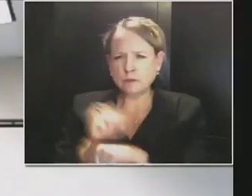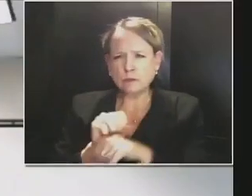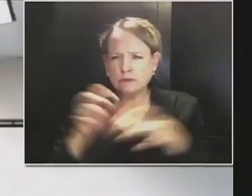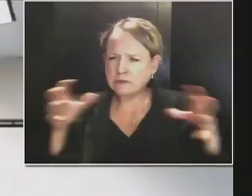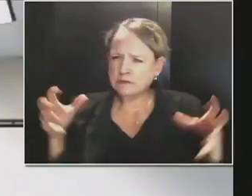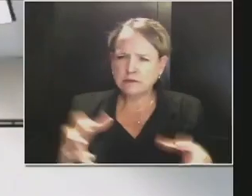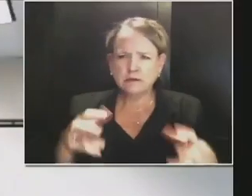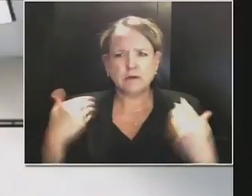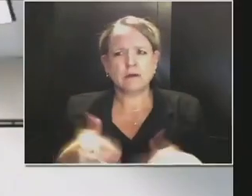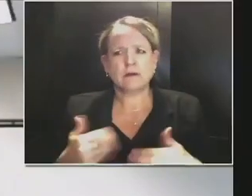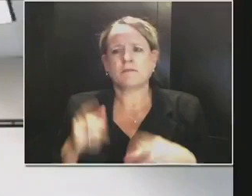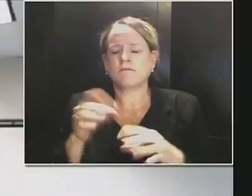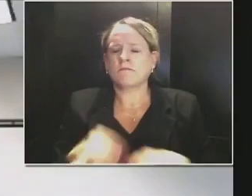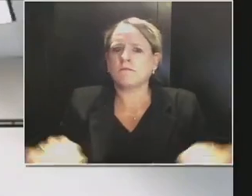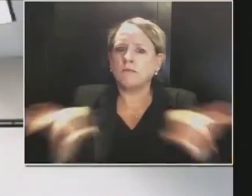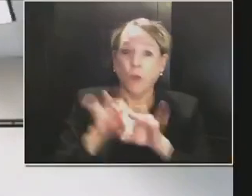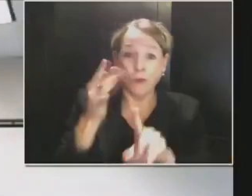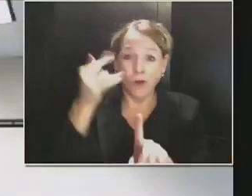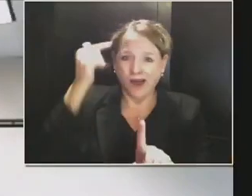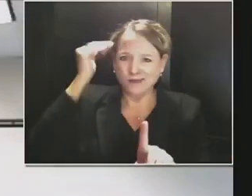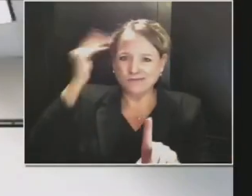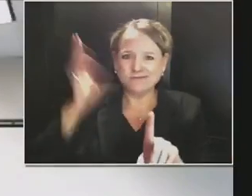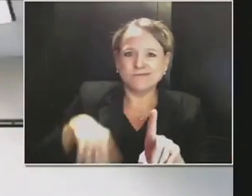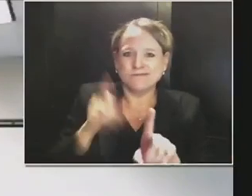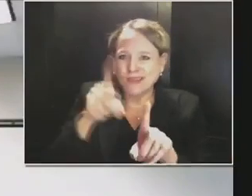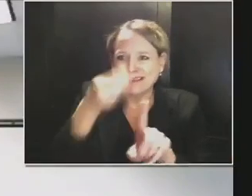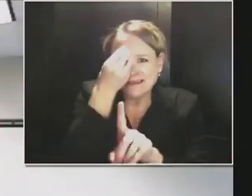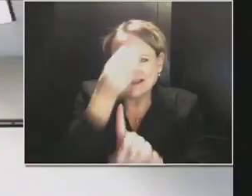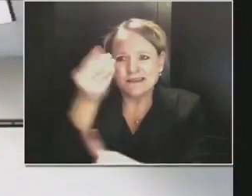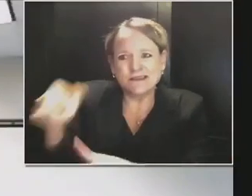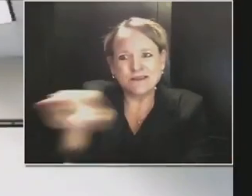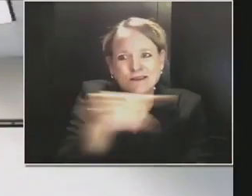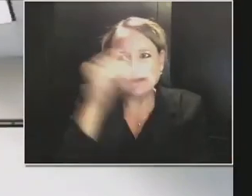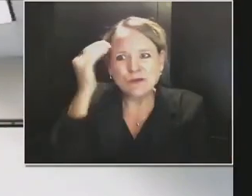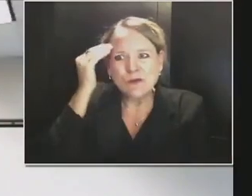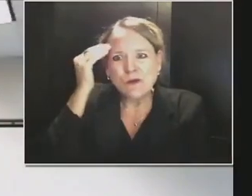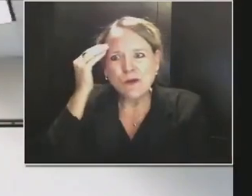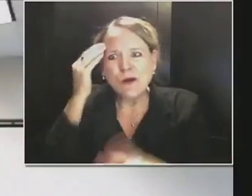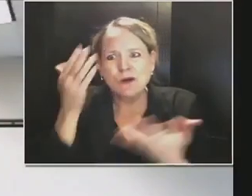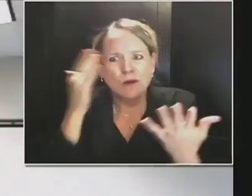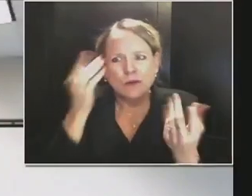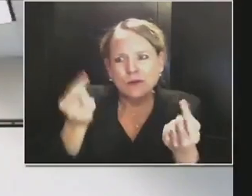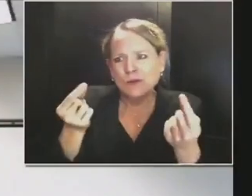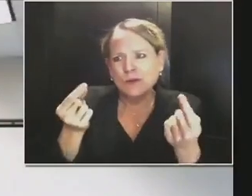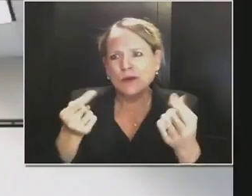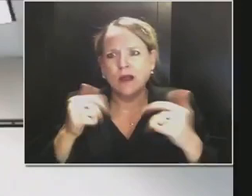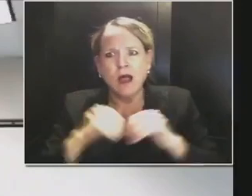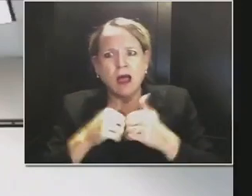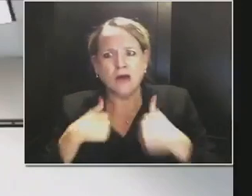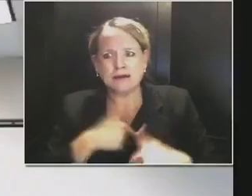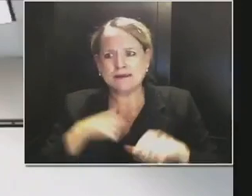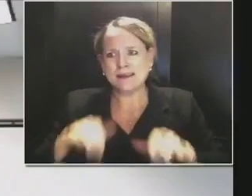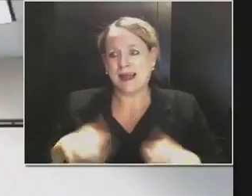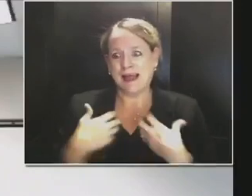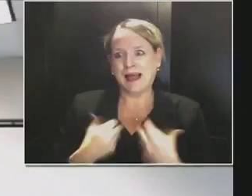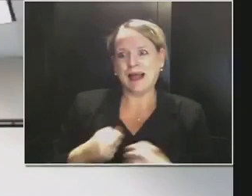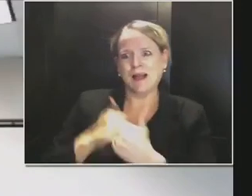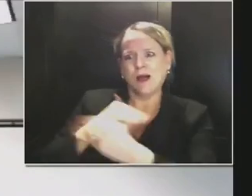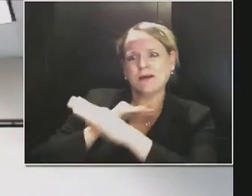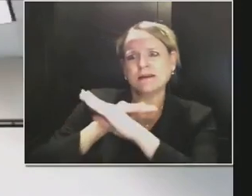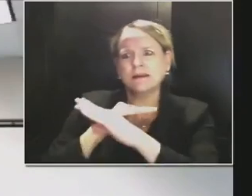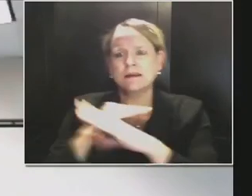families, including activities like physical distancing, keeping a small social circle, and wearing